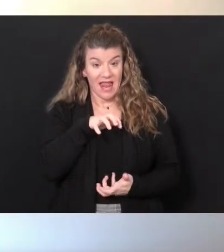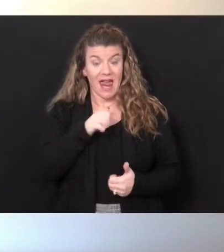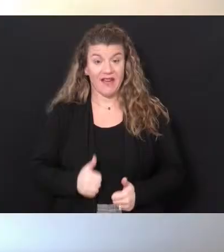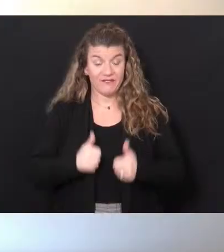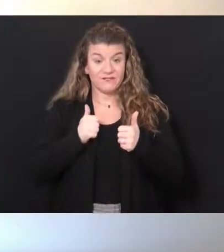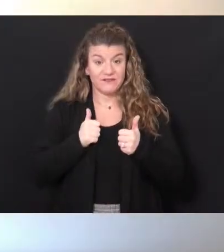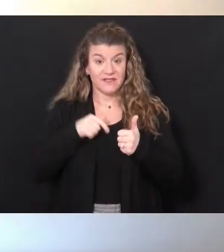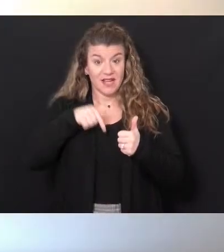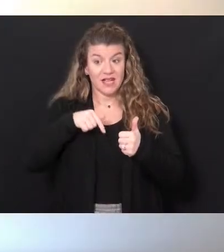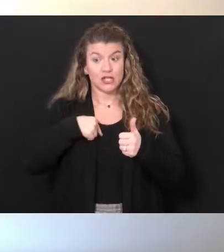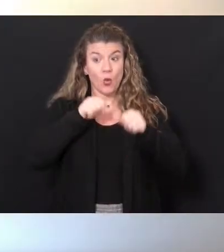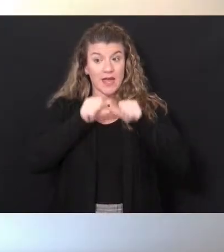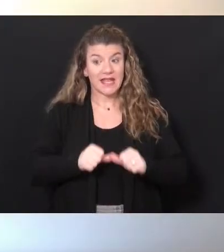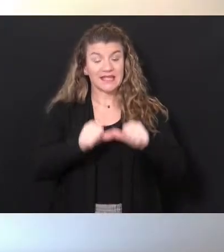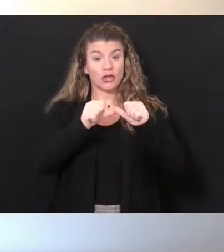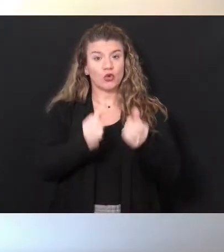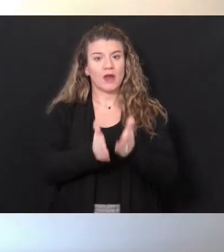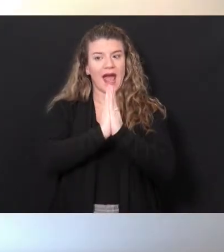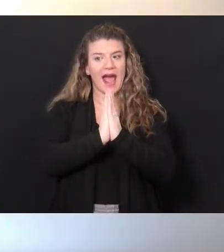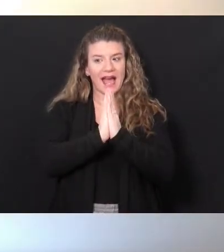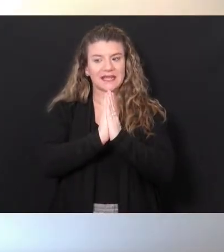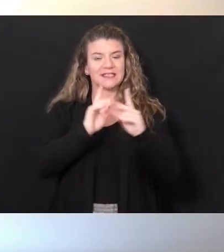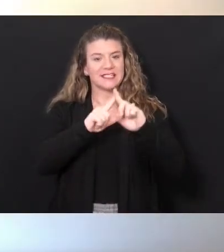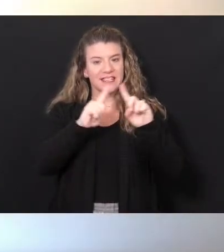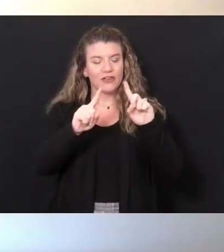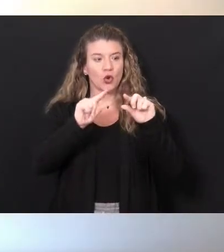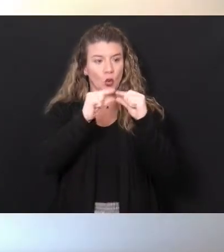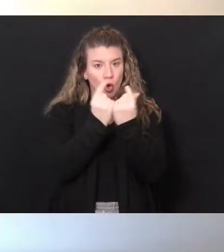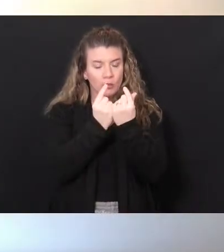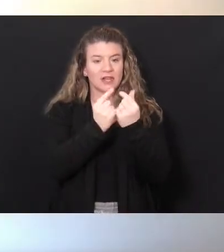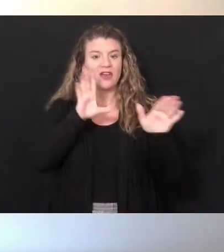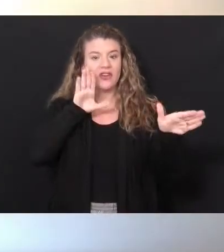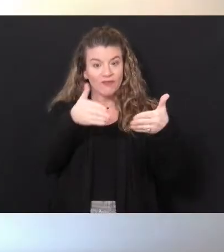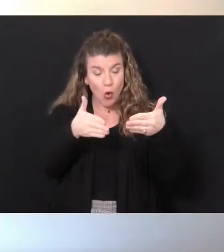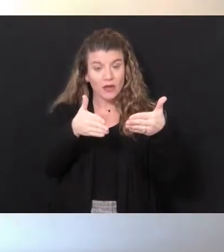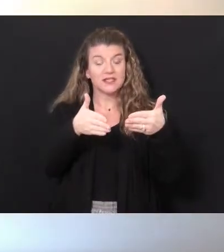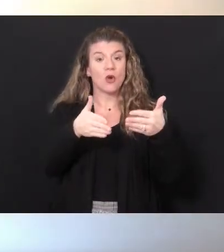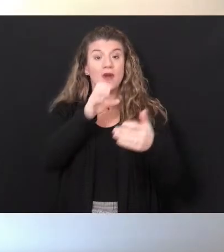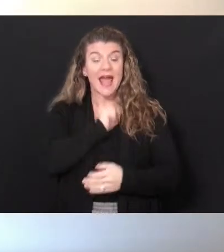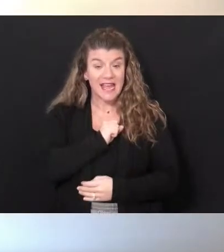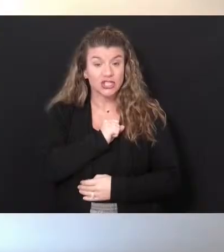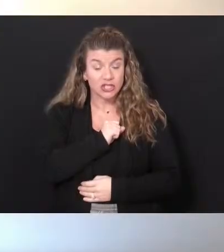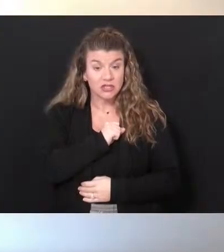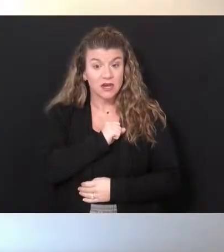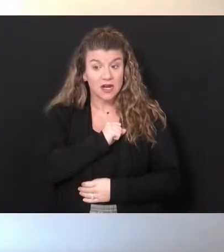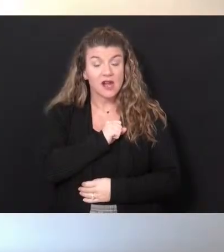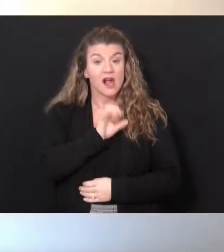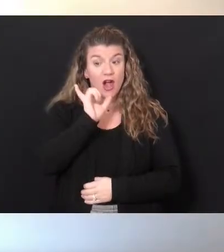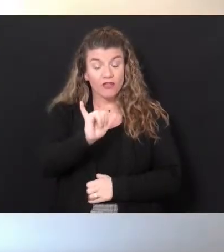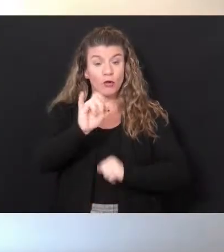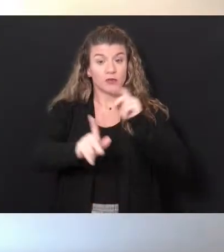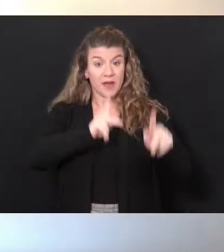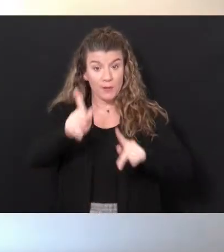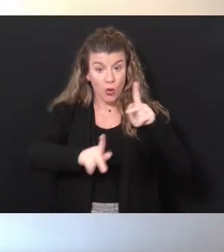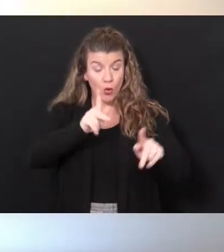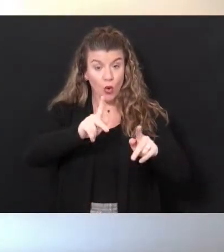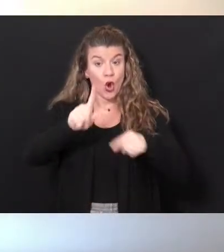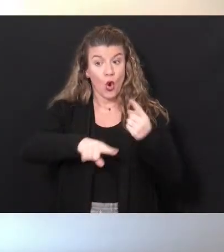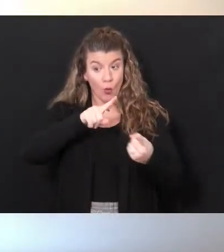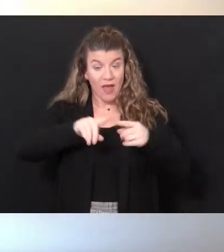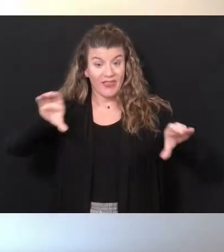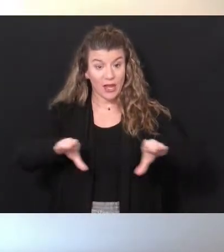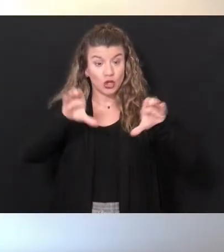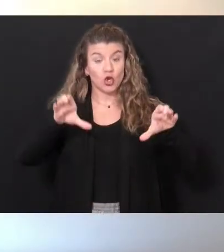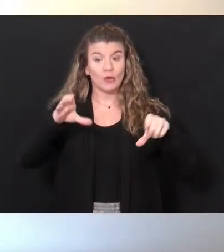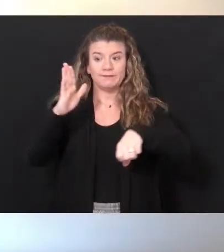we continue to ask the organizations to focus on age of those individuals when they do an all